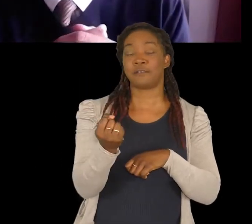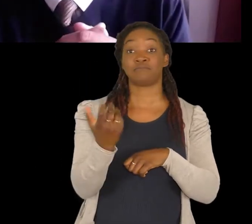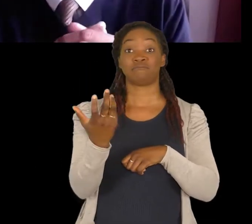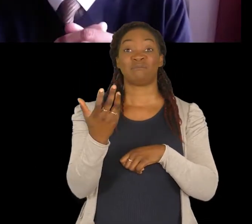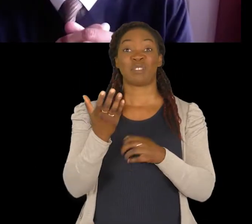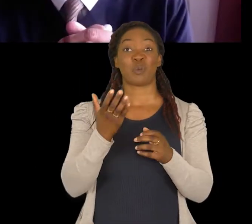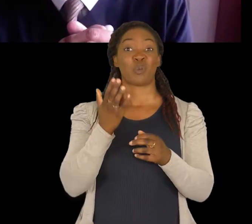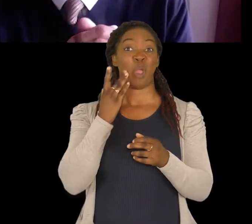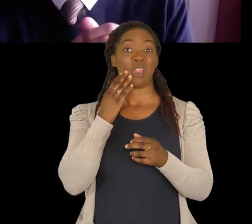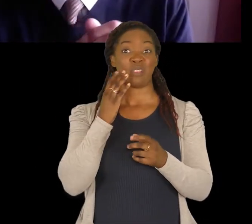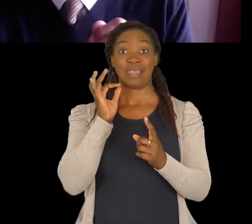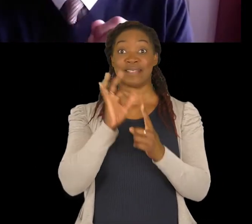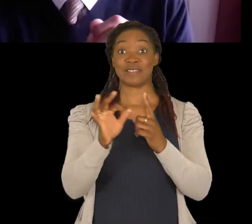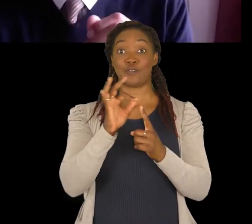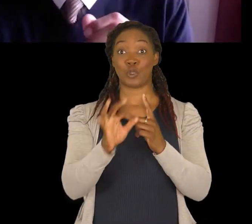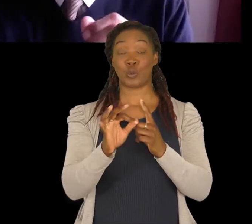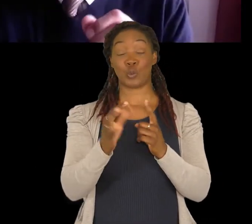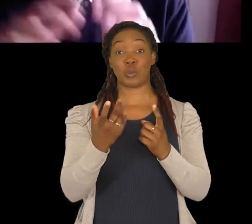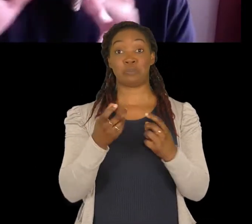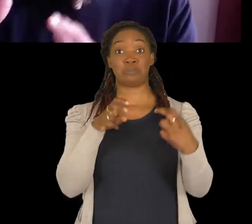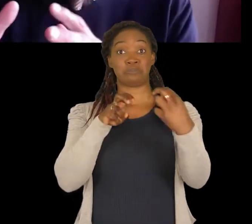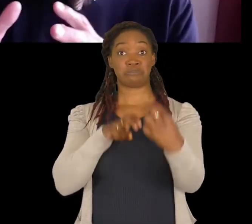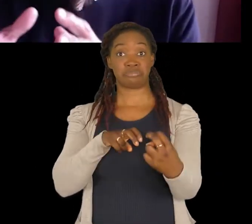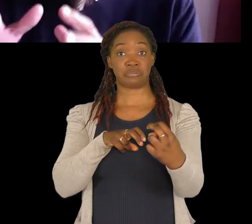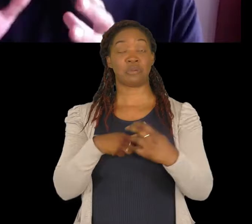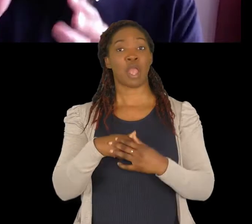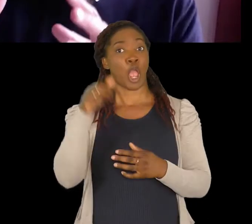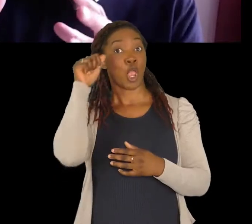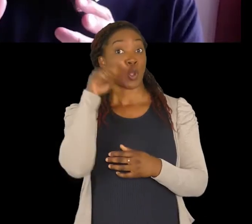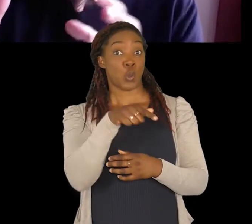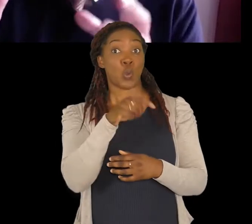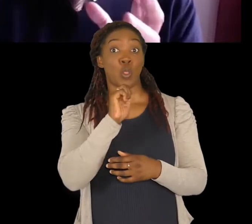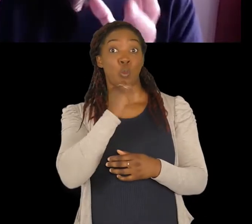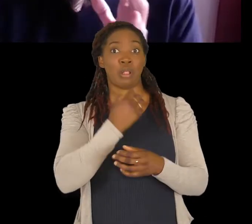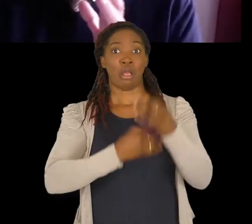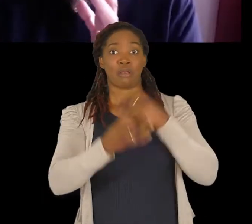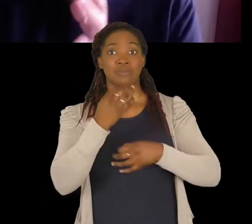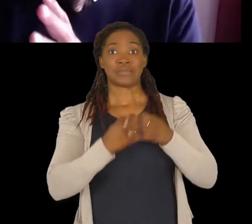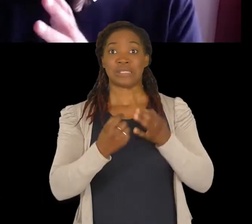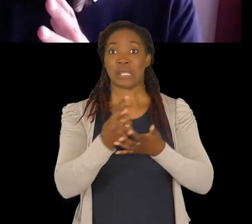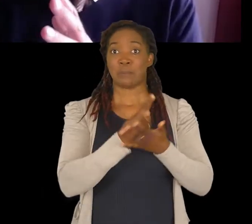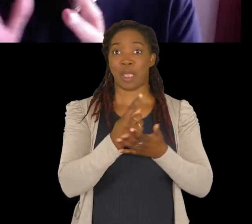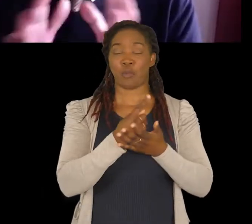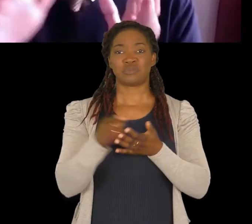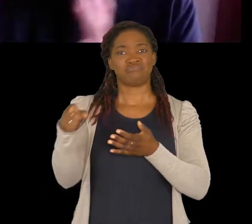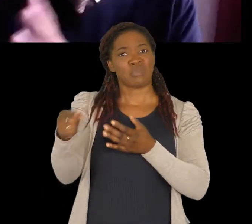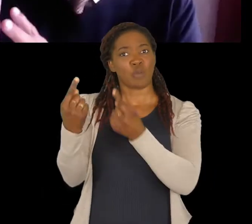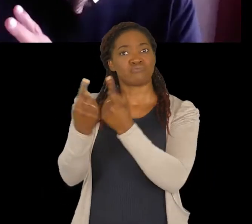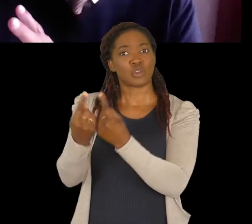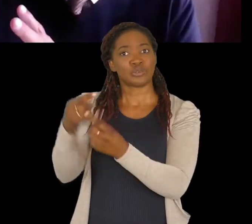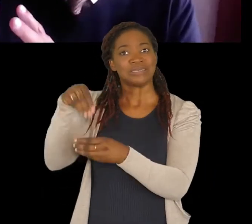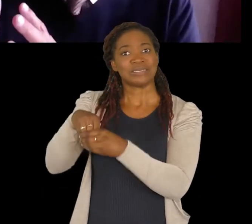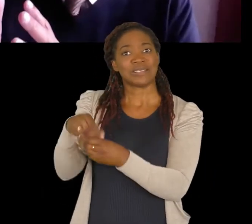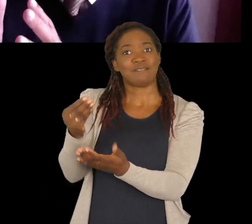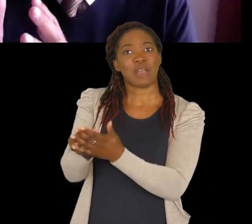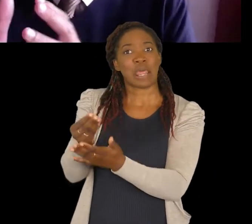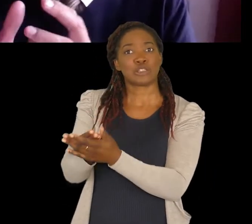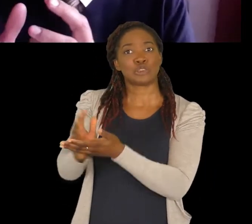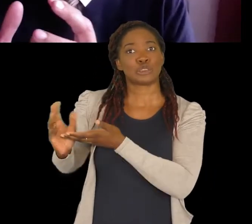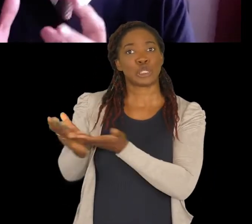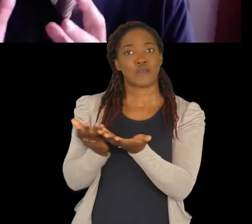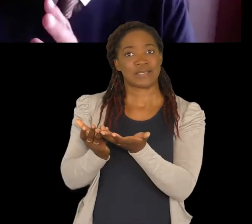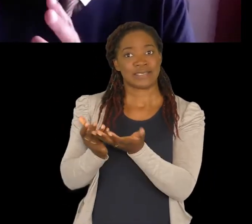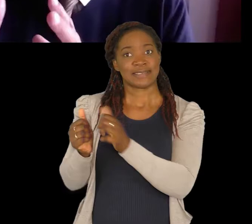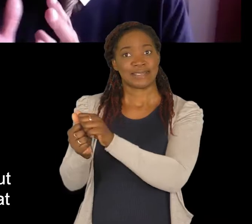was actually during an interview process. I knew that I was going to be asked about a particular product in the financial services